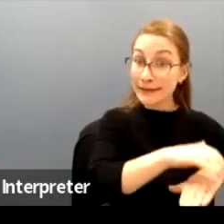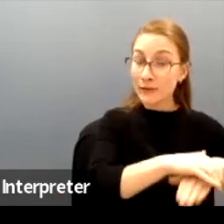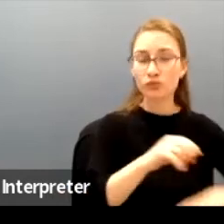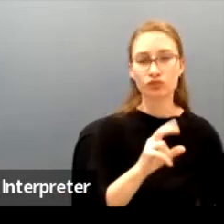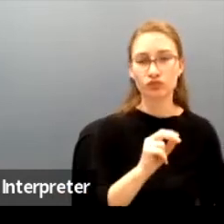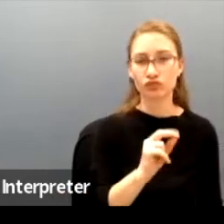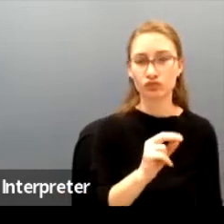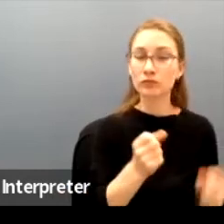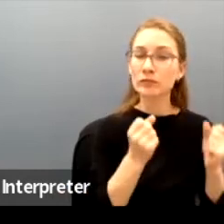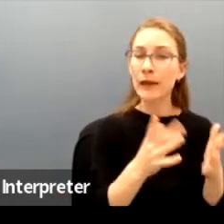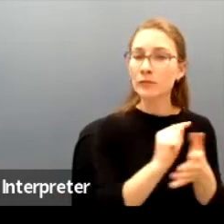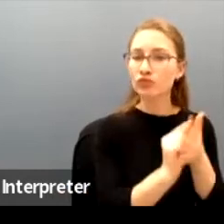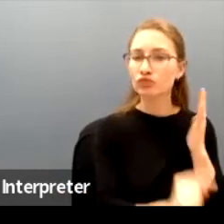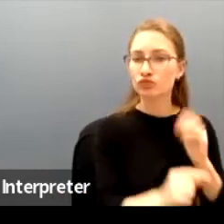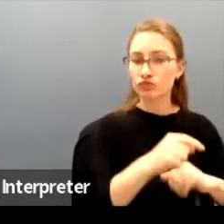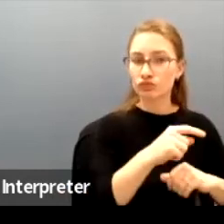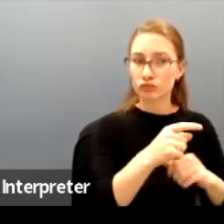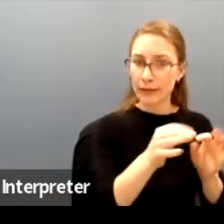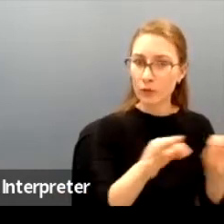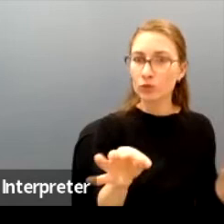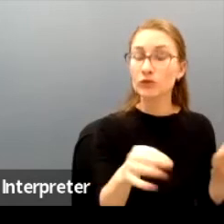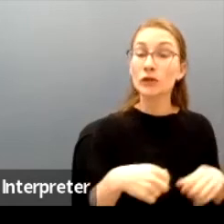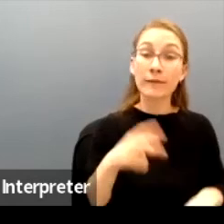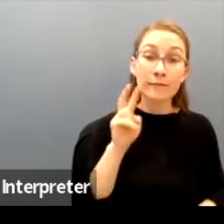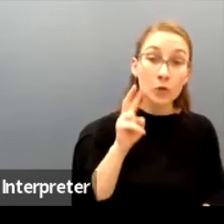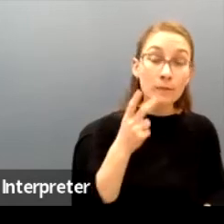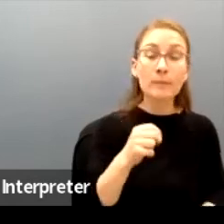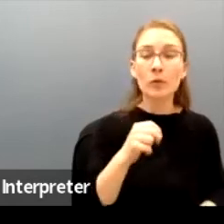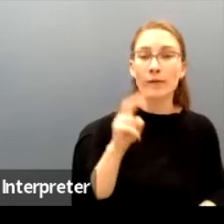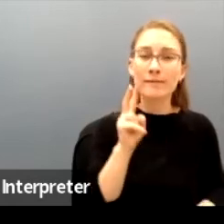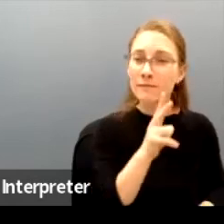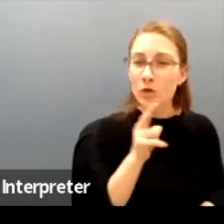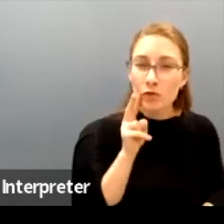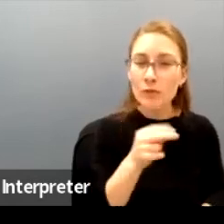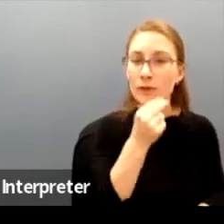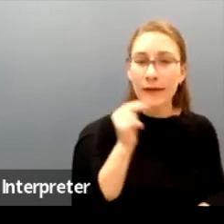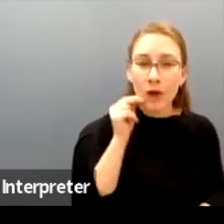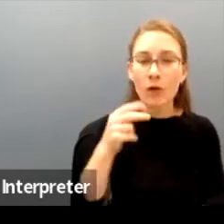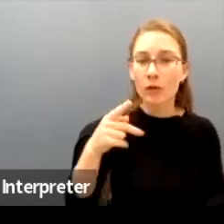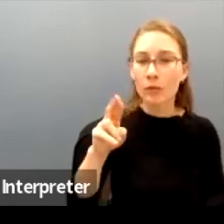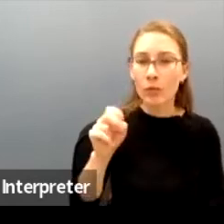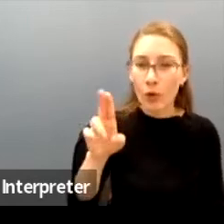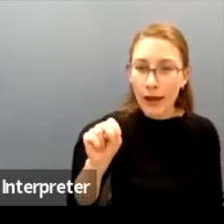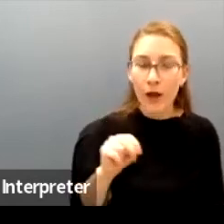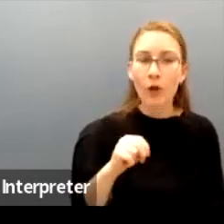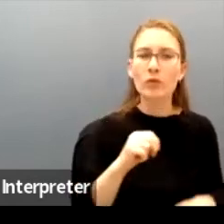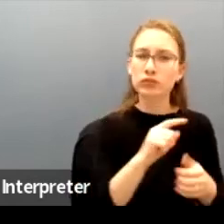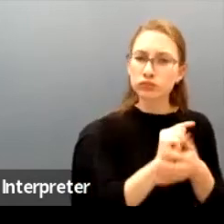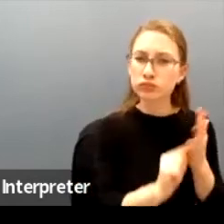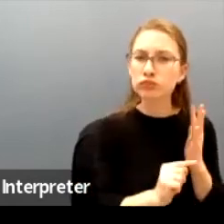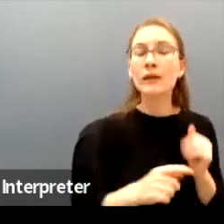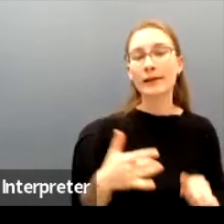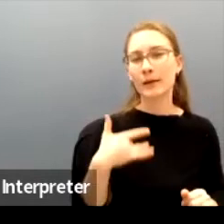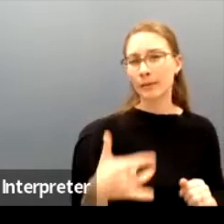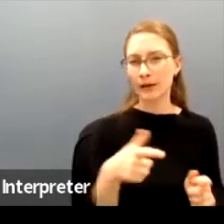of languages. They can be verbs, adjectives, pronouns, typically less likely to be very specific or context